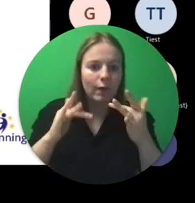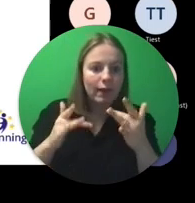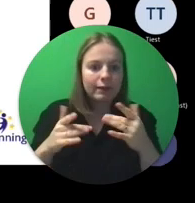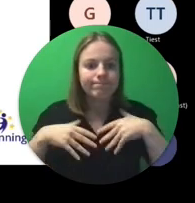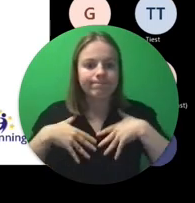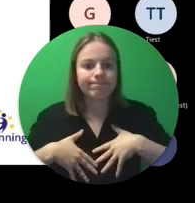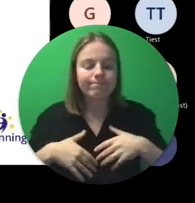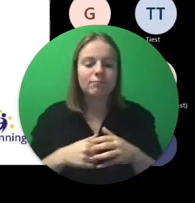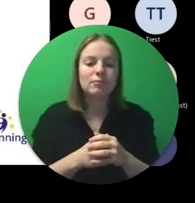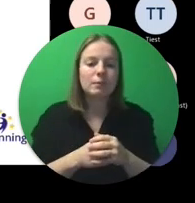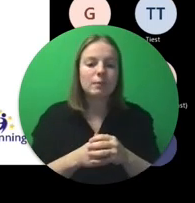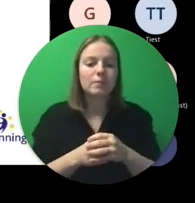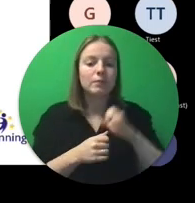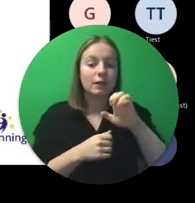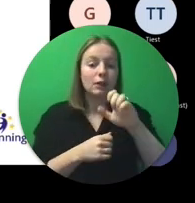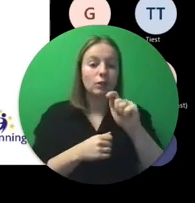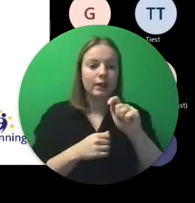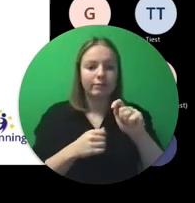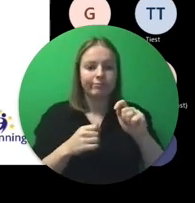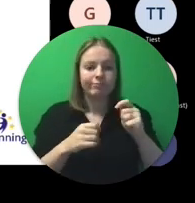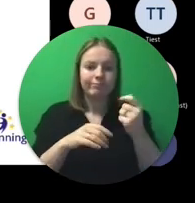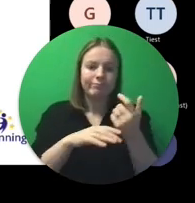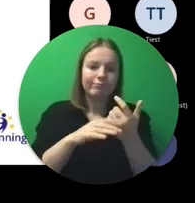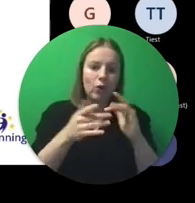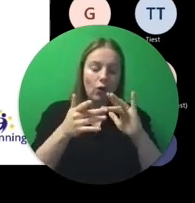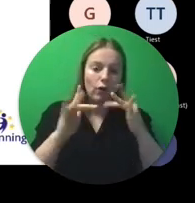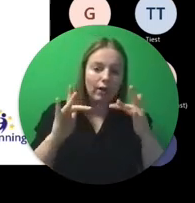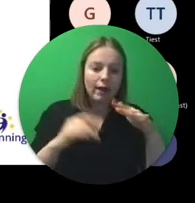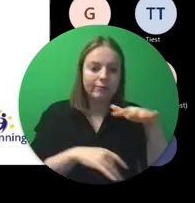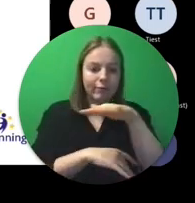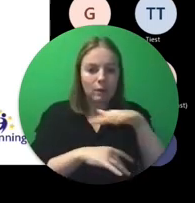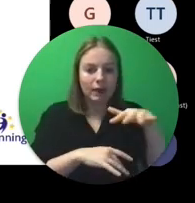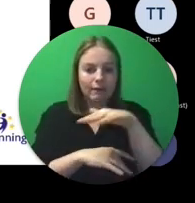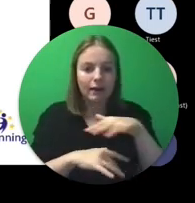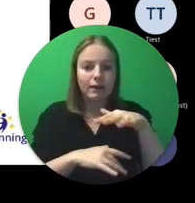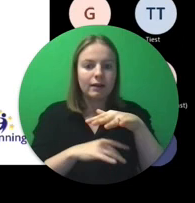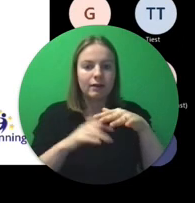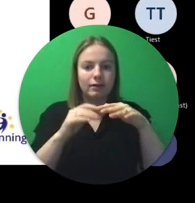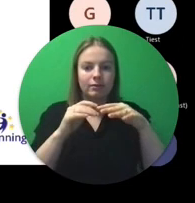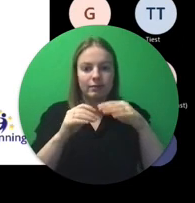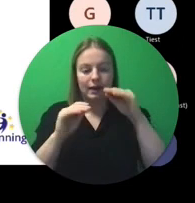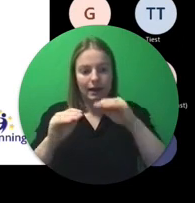E-Twinning provides a virtual space where teachers can go beyond the horizon of the school.